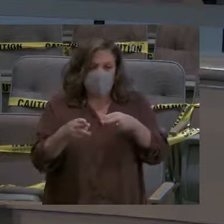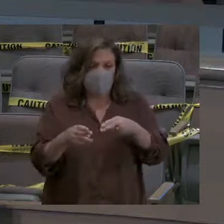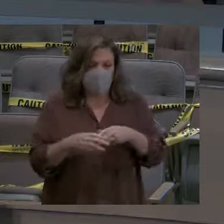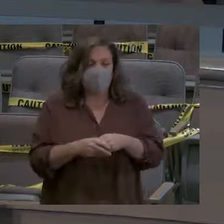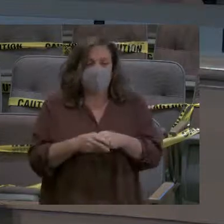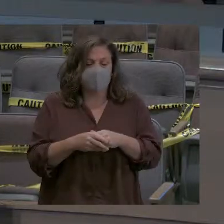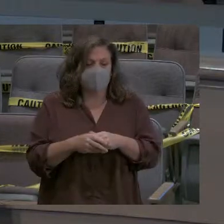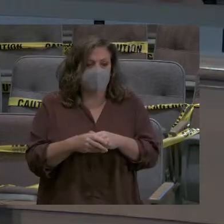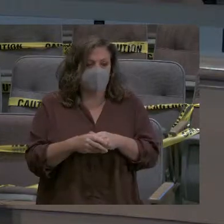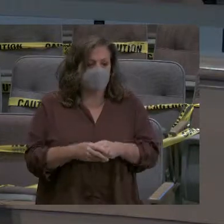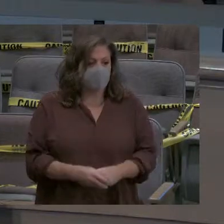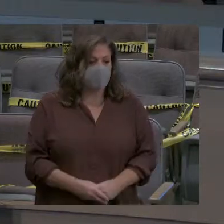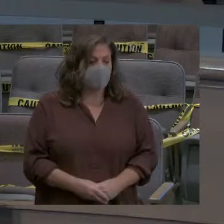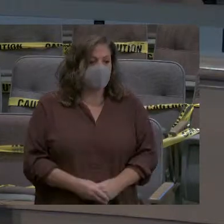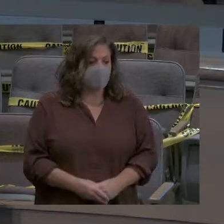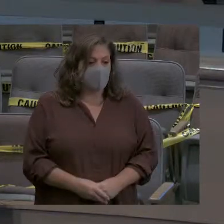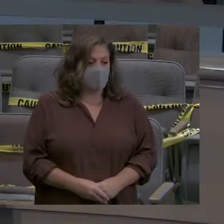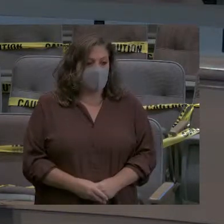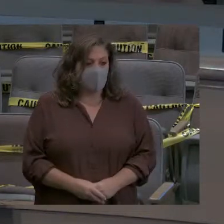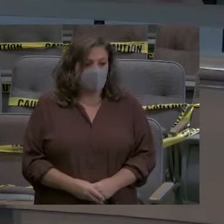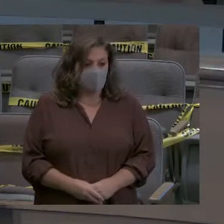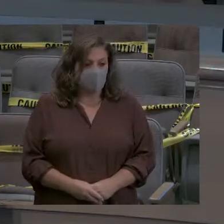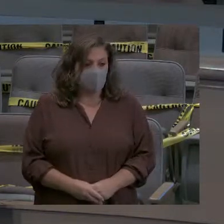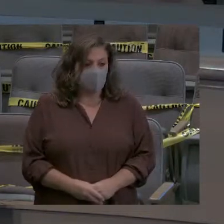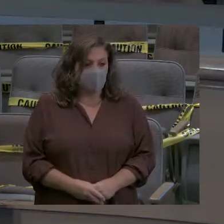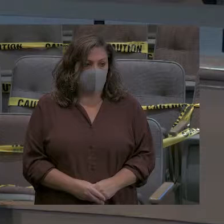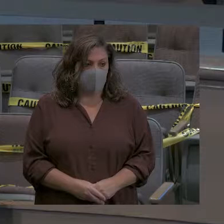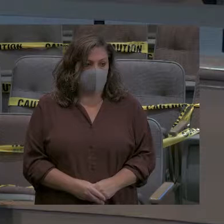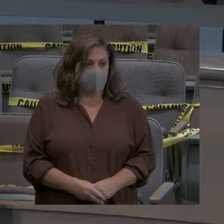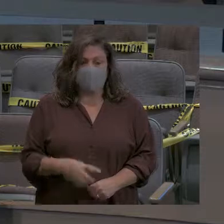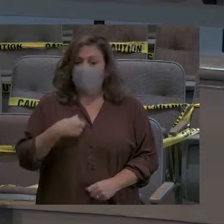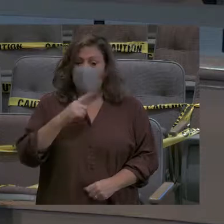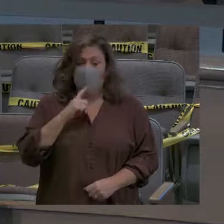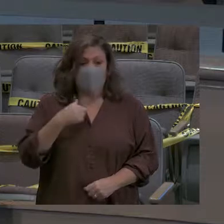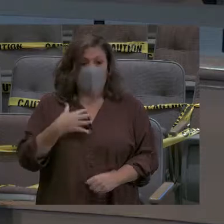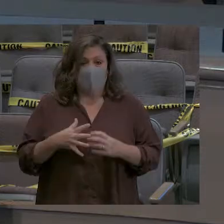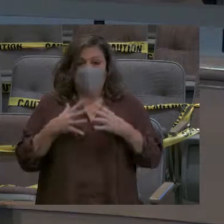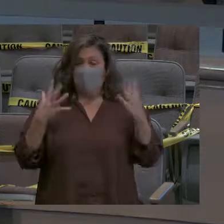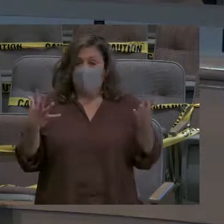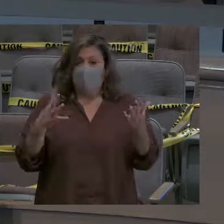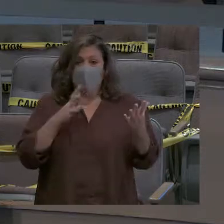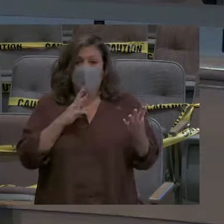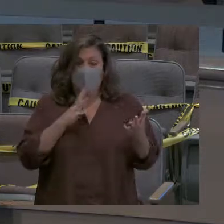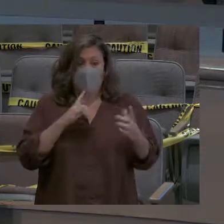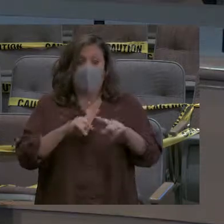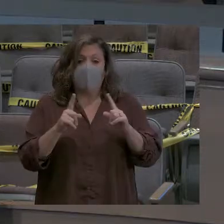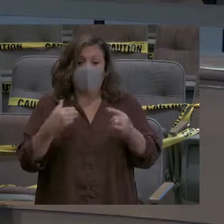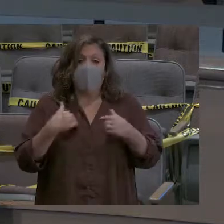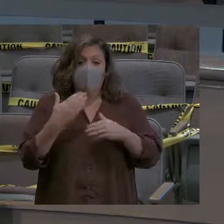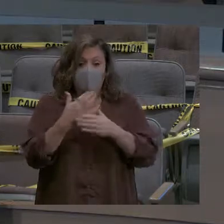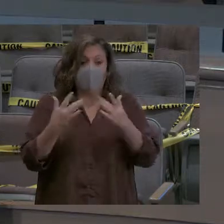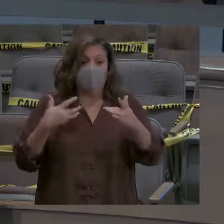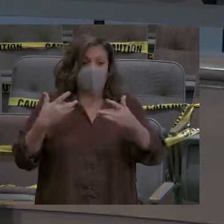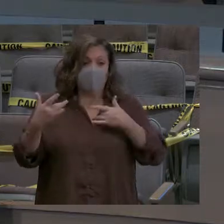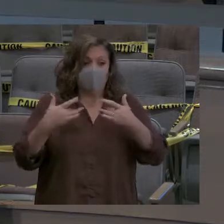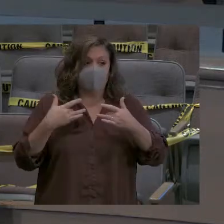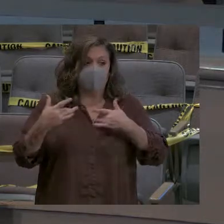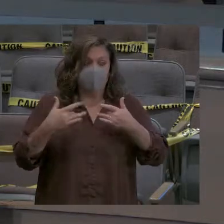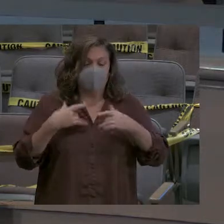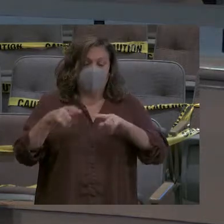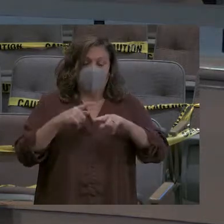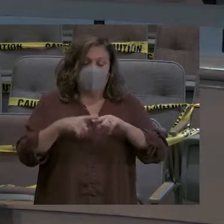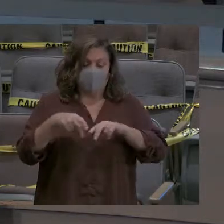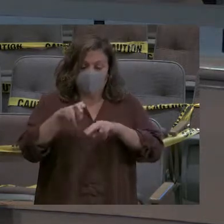quick overview. But I really don't have too much to say. The only thing I do have some concern as I take my